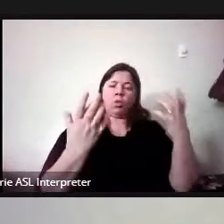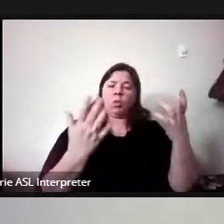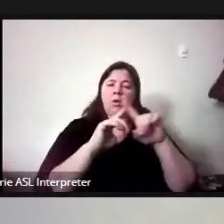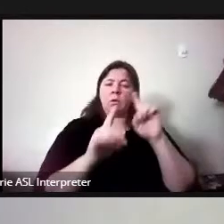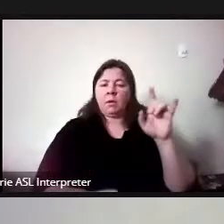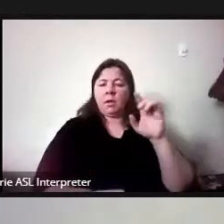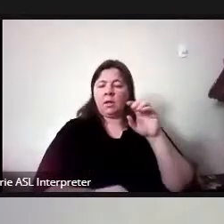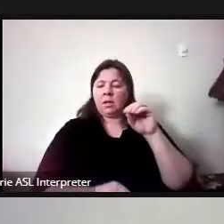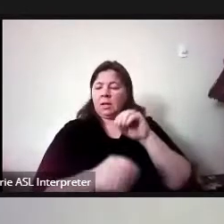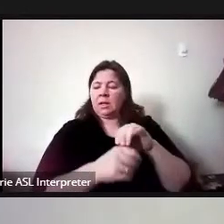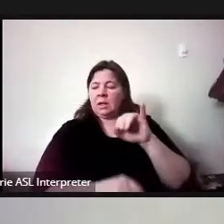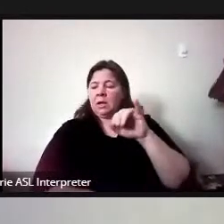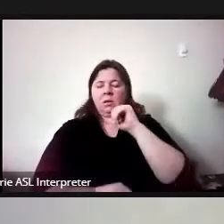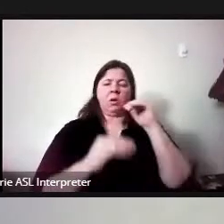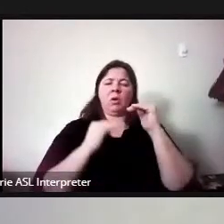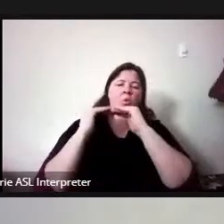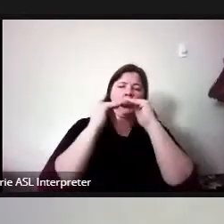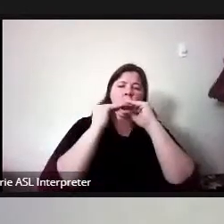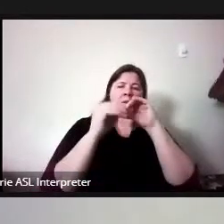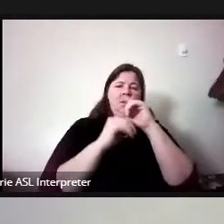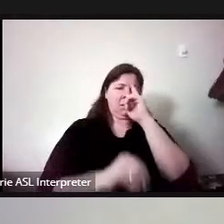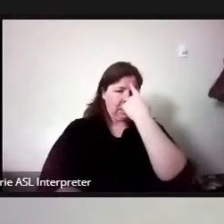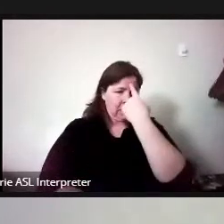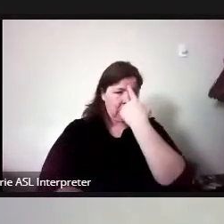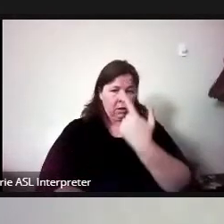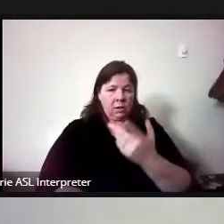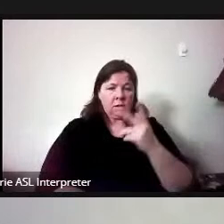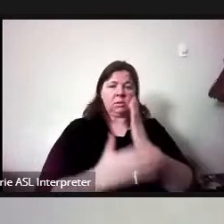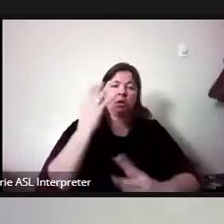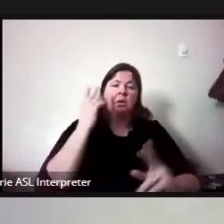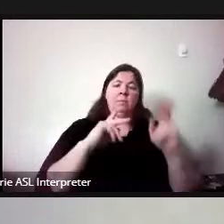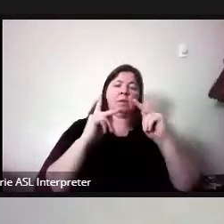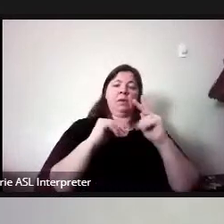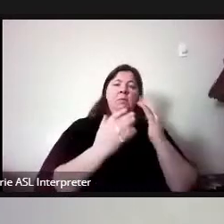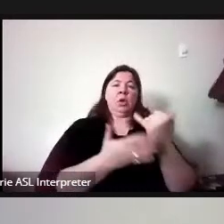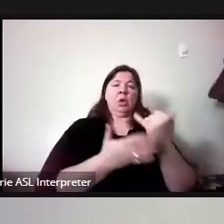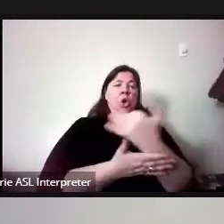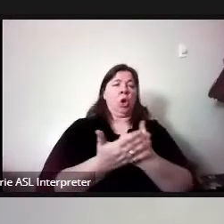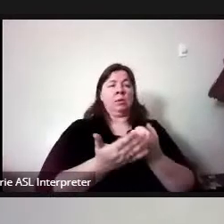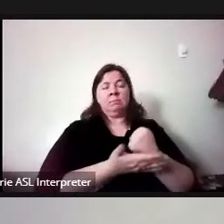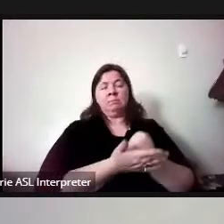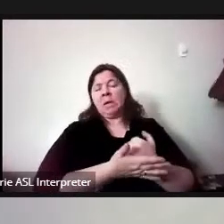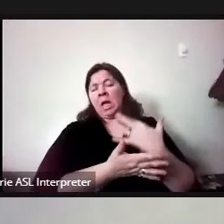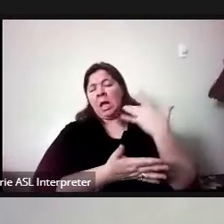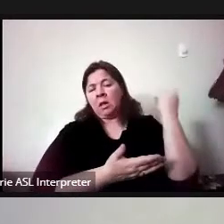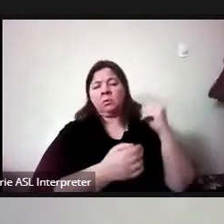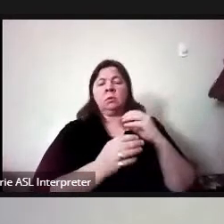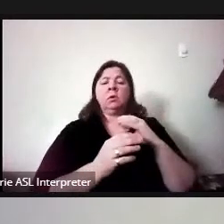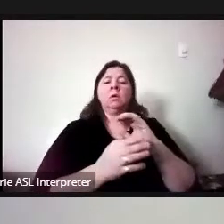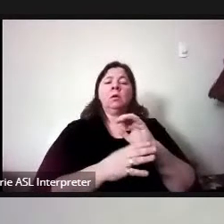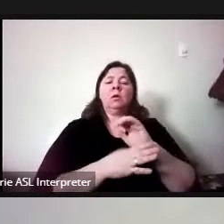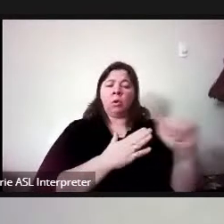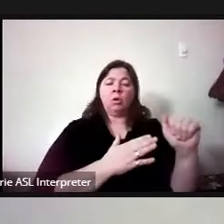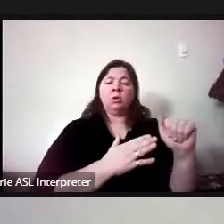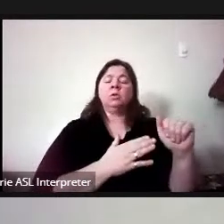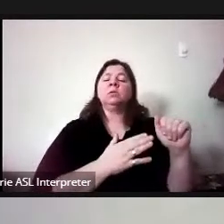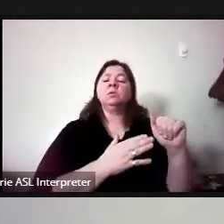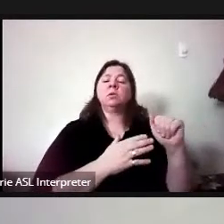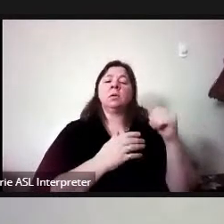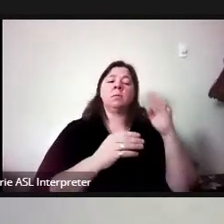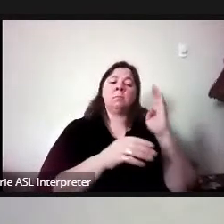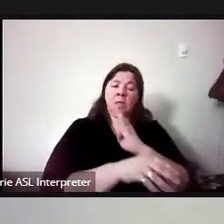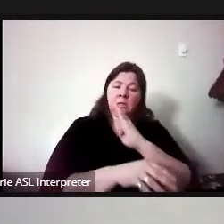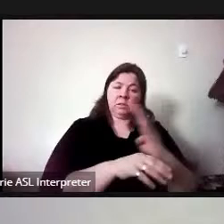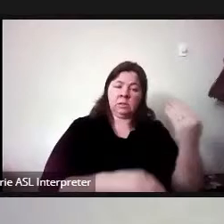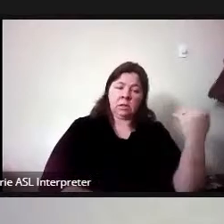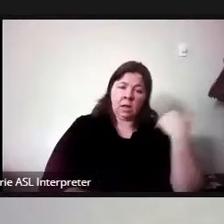is inequality in India. Some people they are earning millions of dollars. They have their booming business because